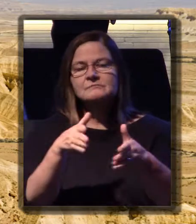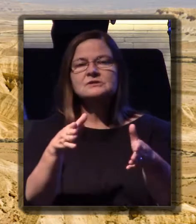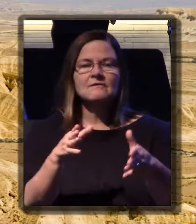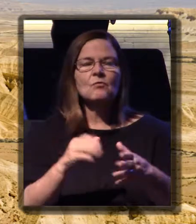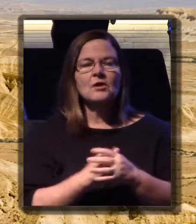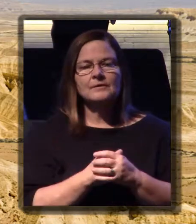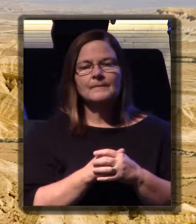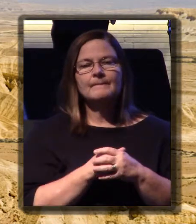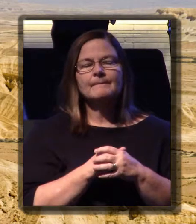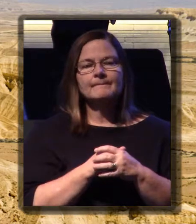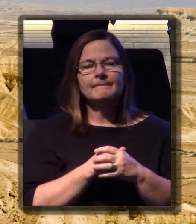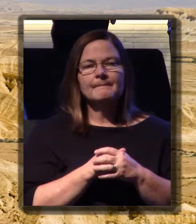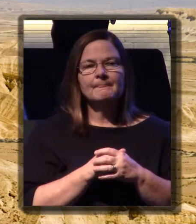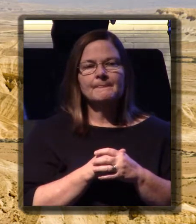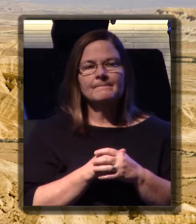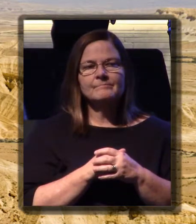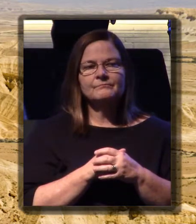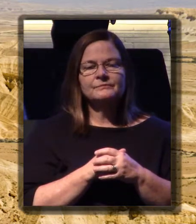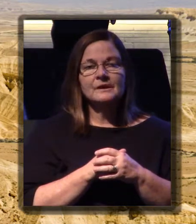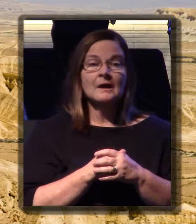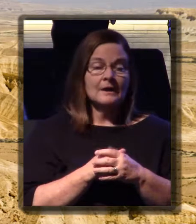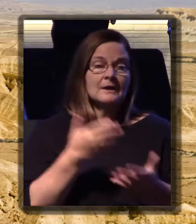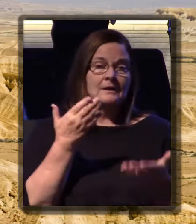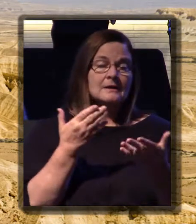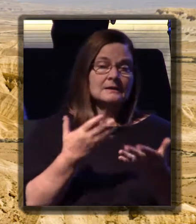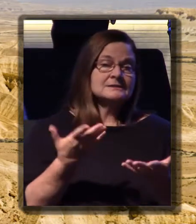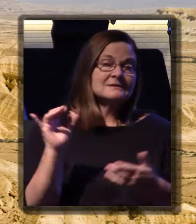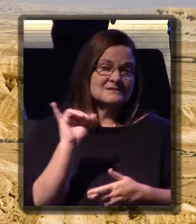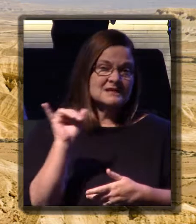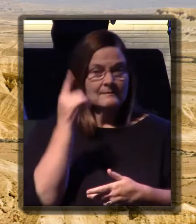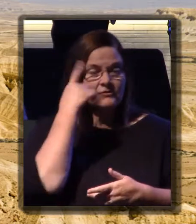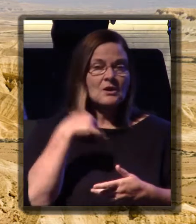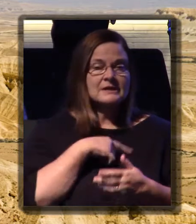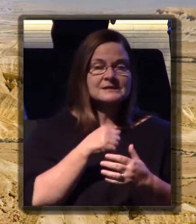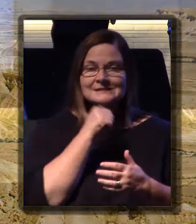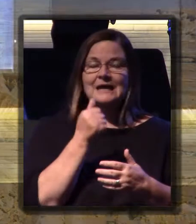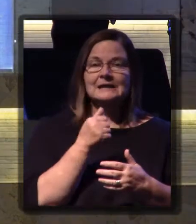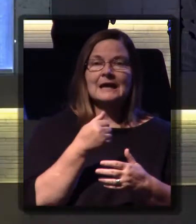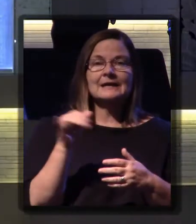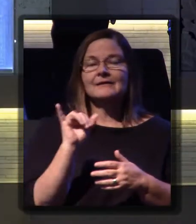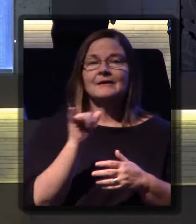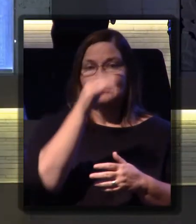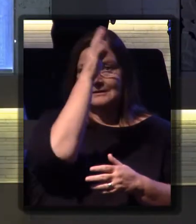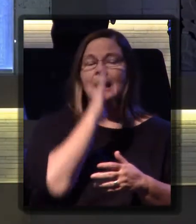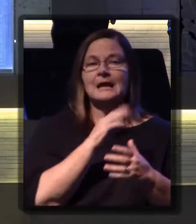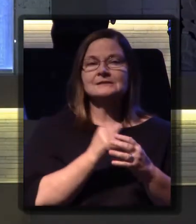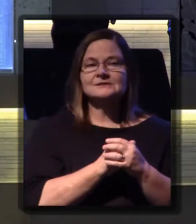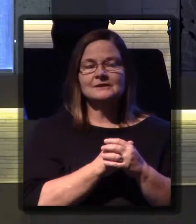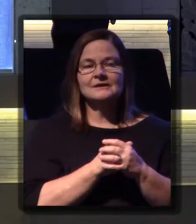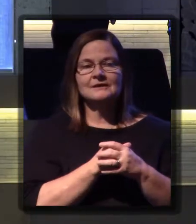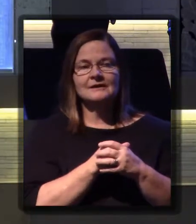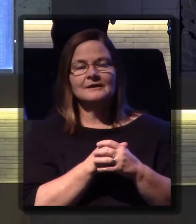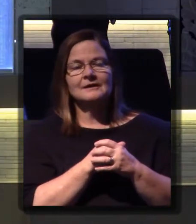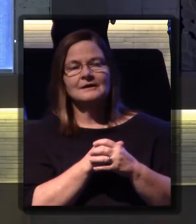the palge mayim, in the streams of water. And friend, it might be like that for